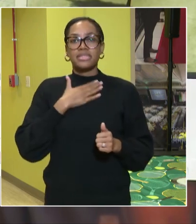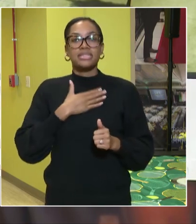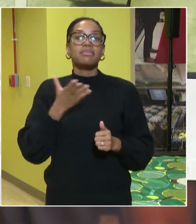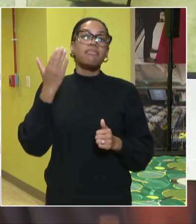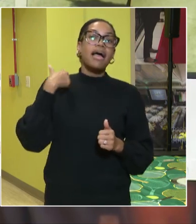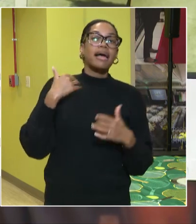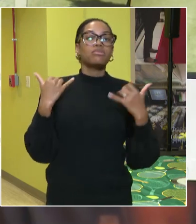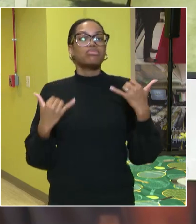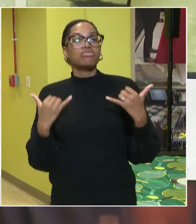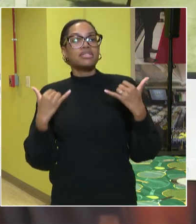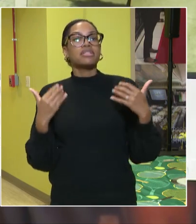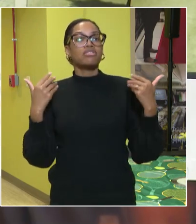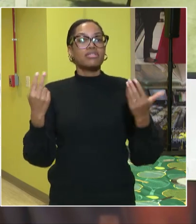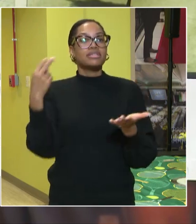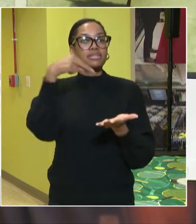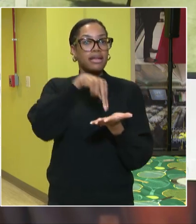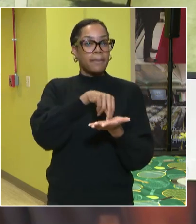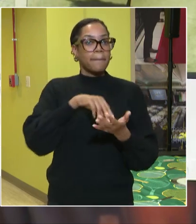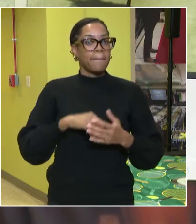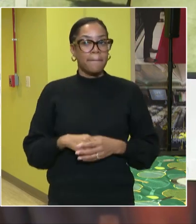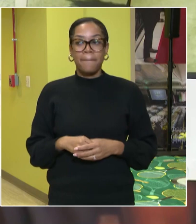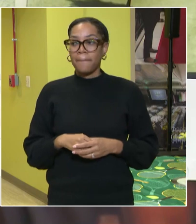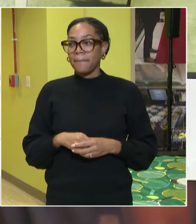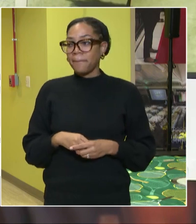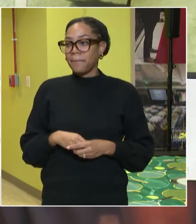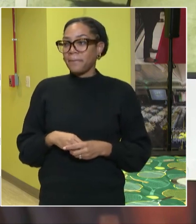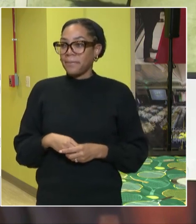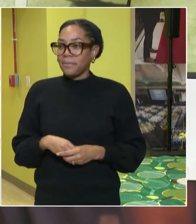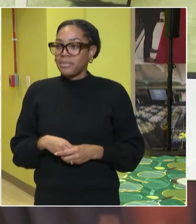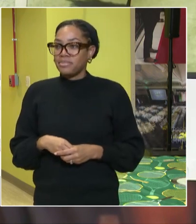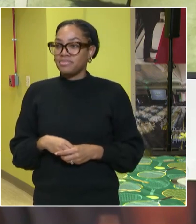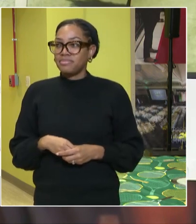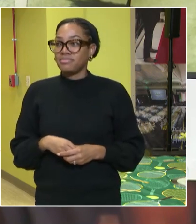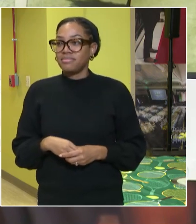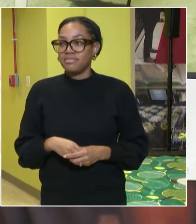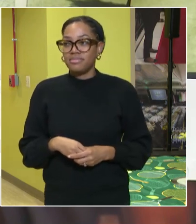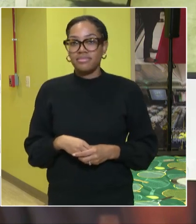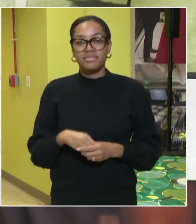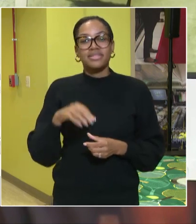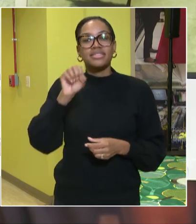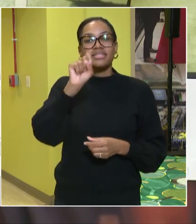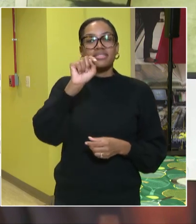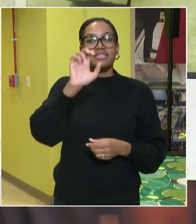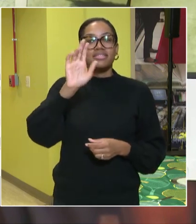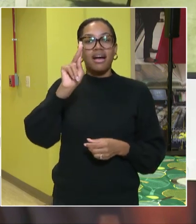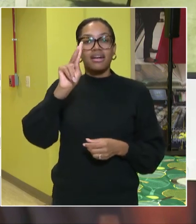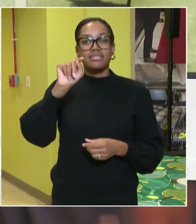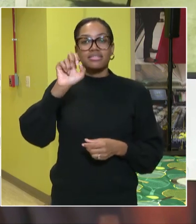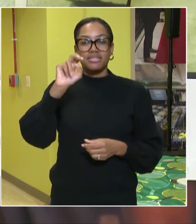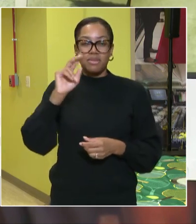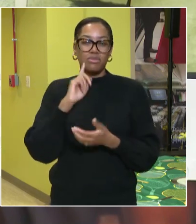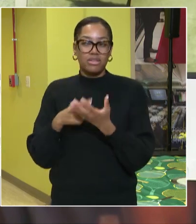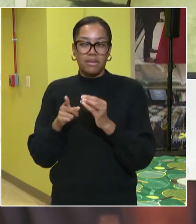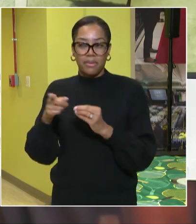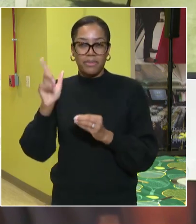present. So Scott, then you can stand too. We'll talk about him a little later. Thank you all.